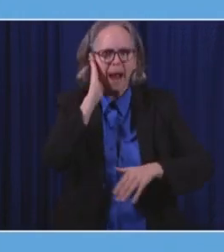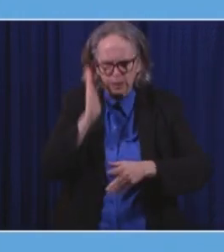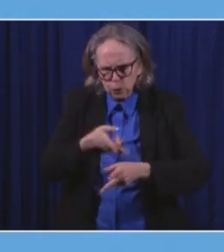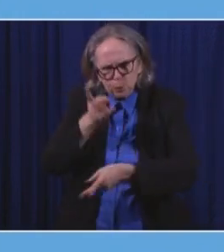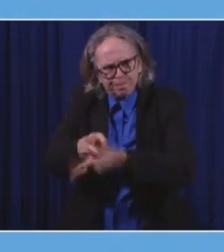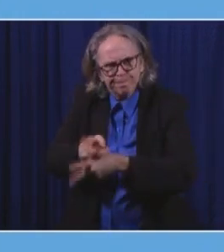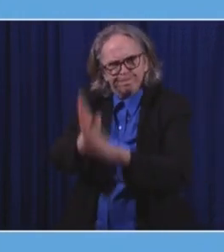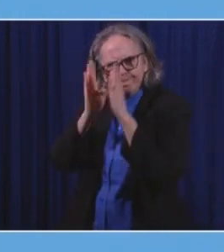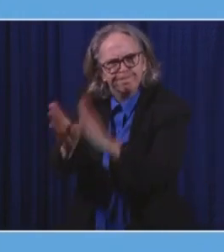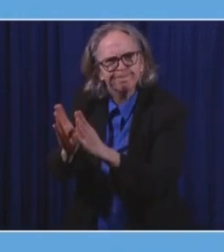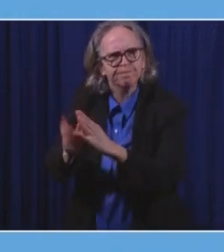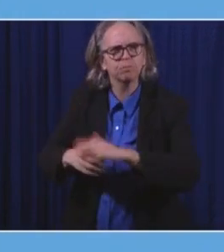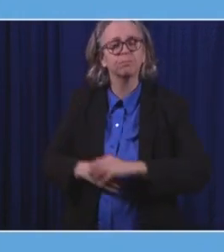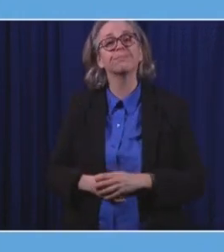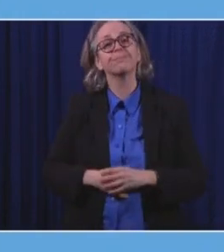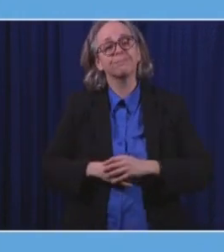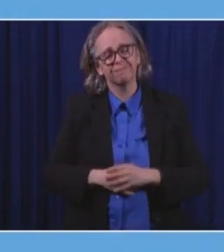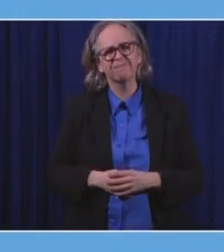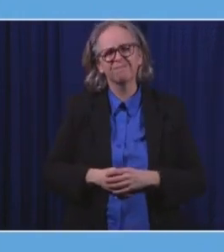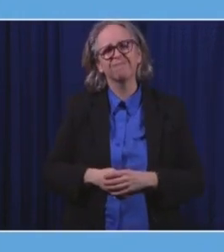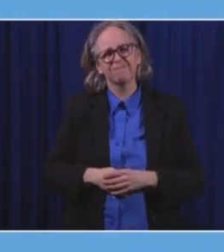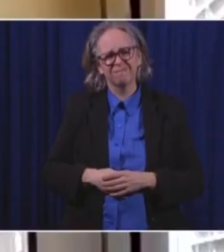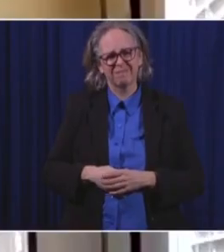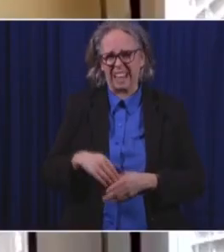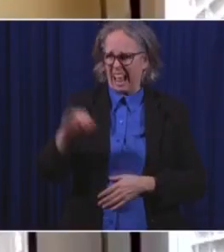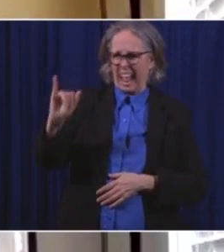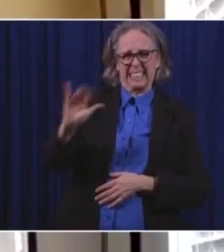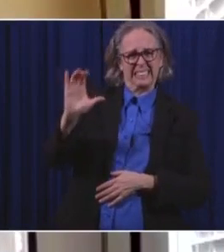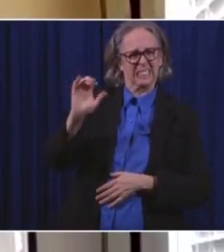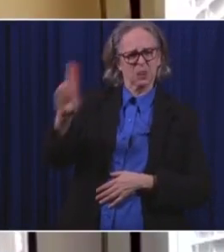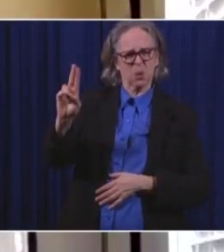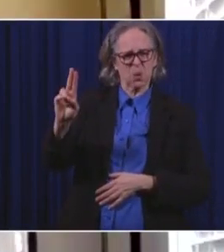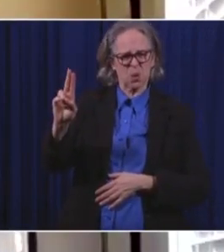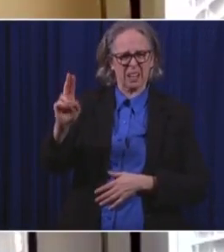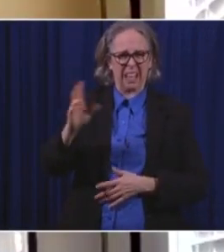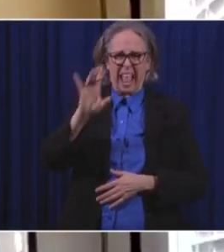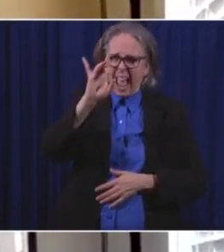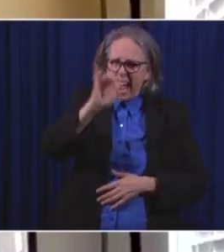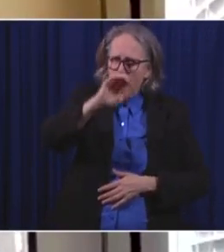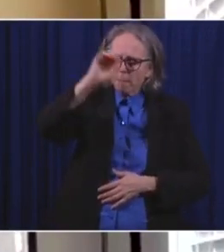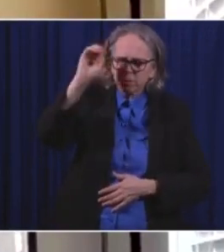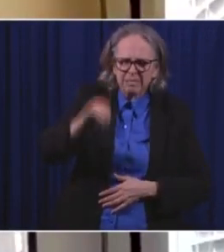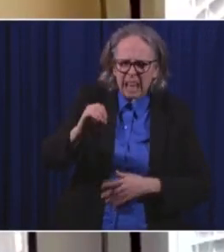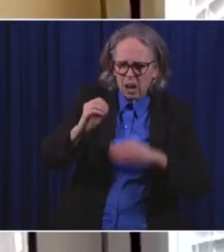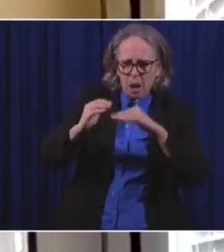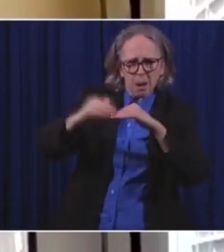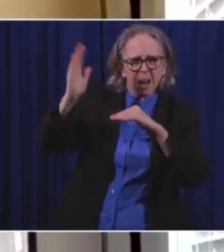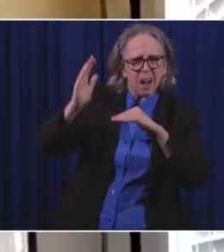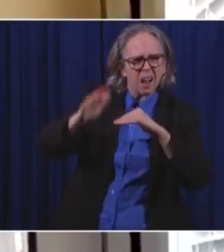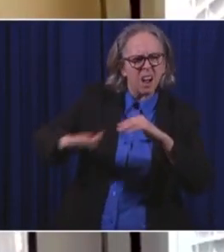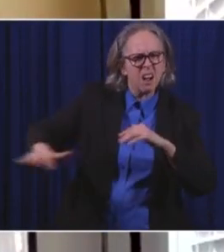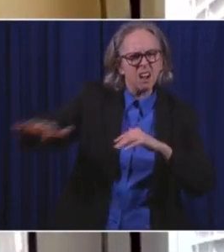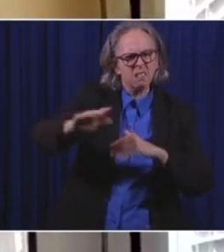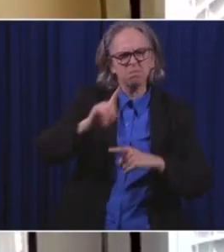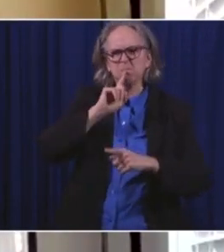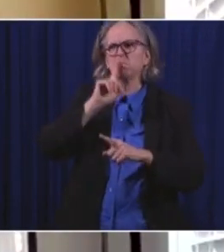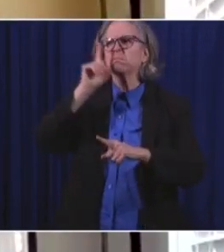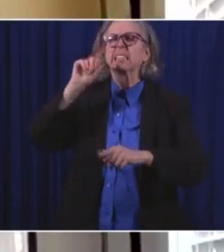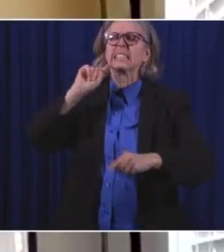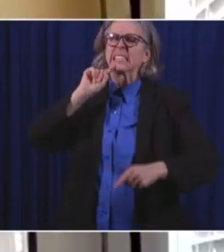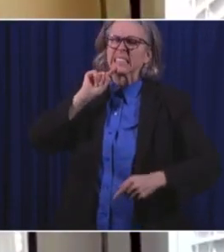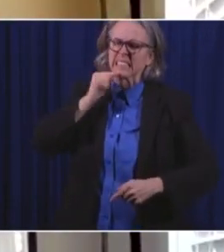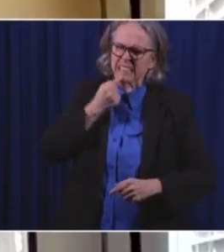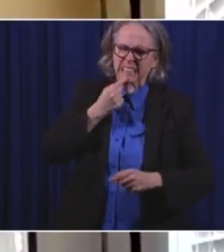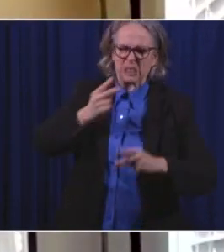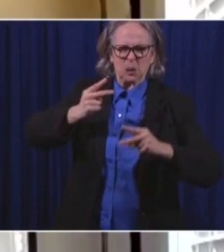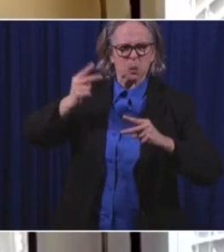than 80% full, it's considered to be very busy. And when a very busy ICU has